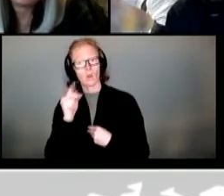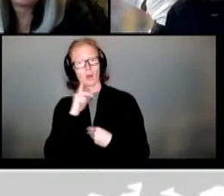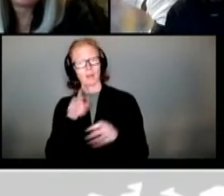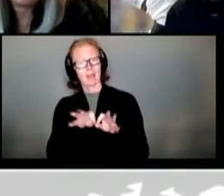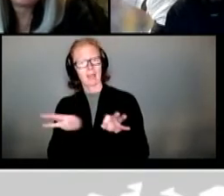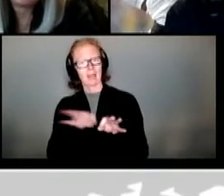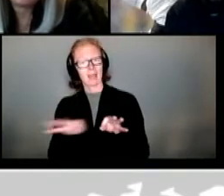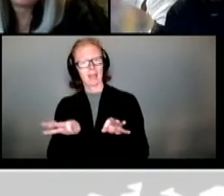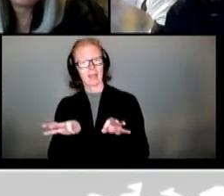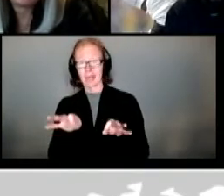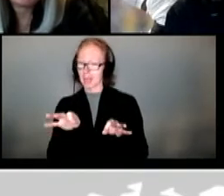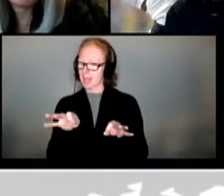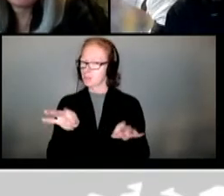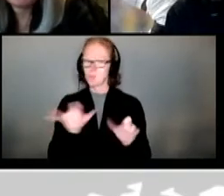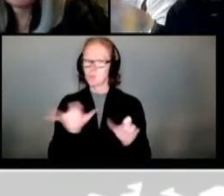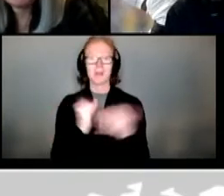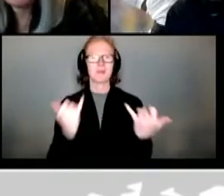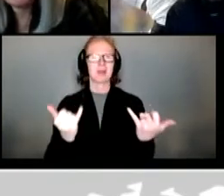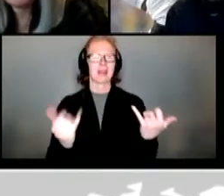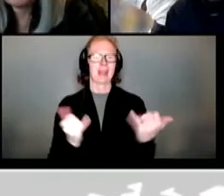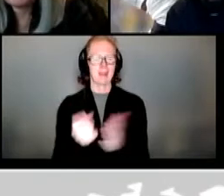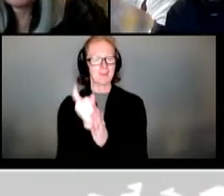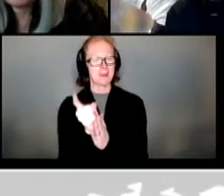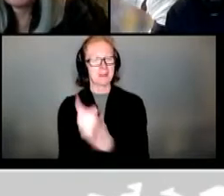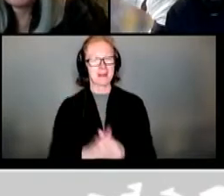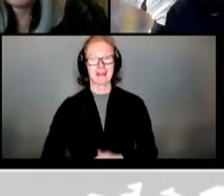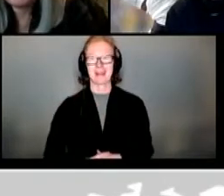I am. I'm heading there right now. Wonderful.